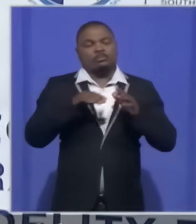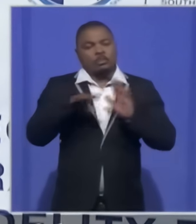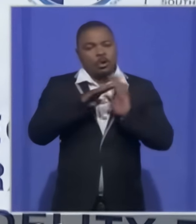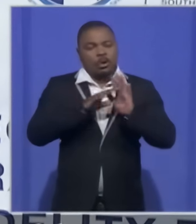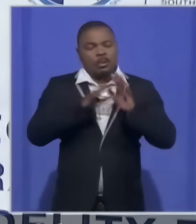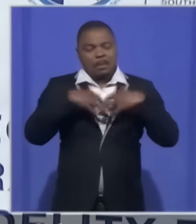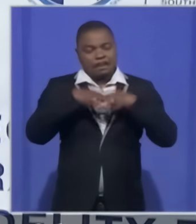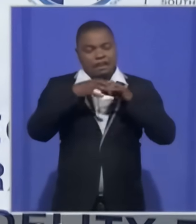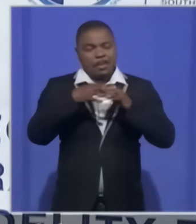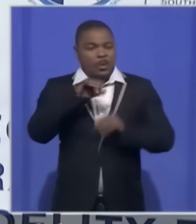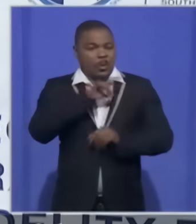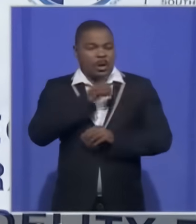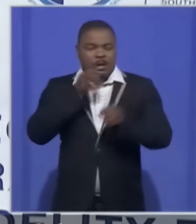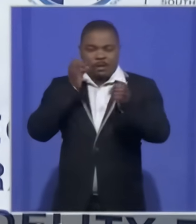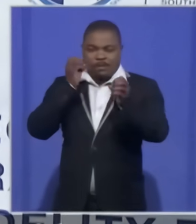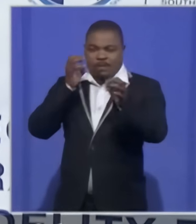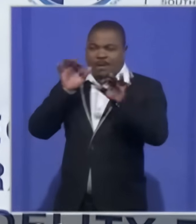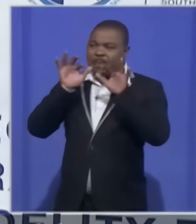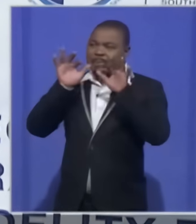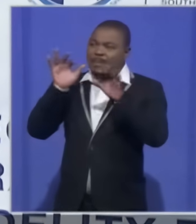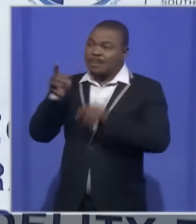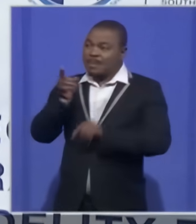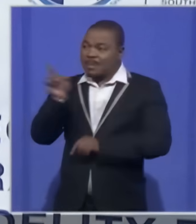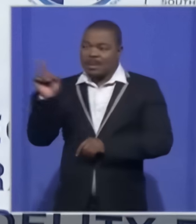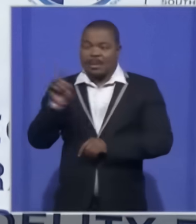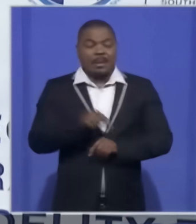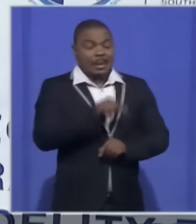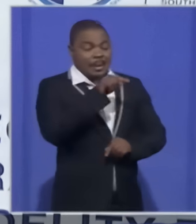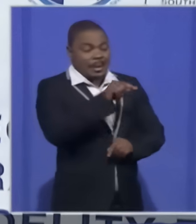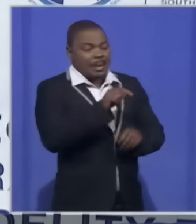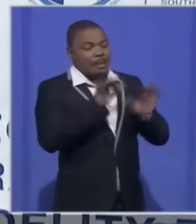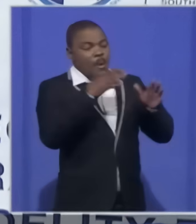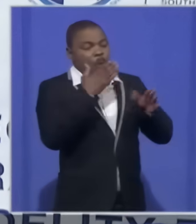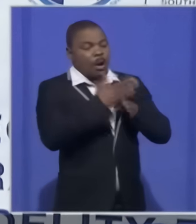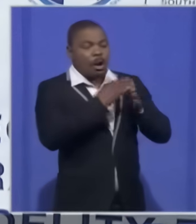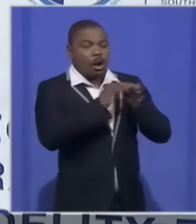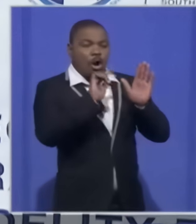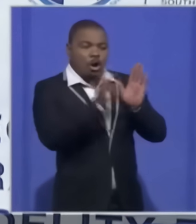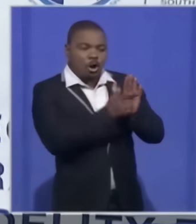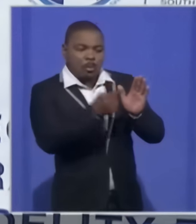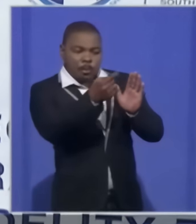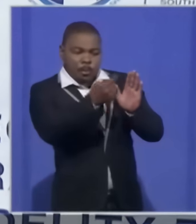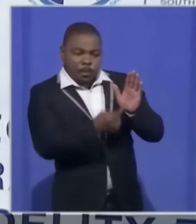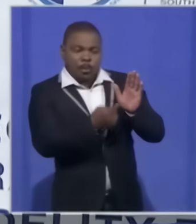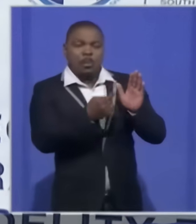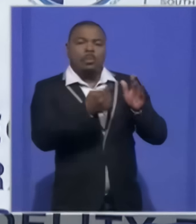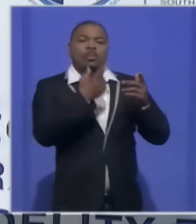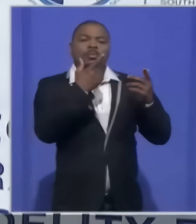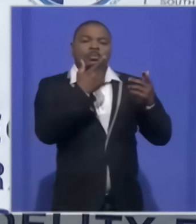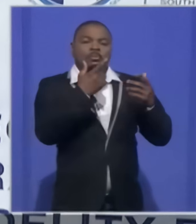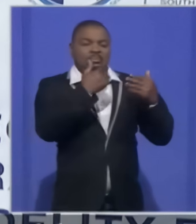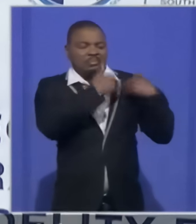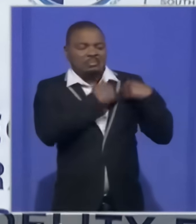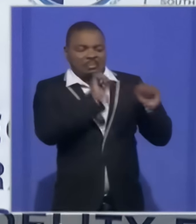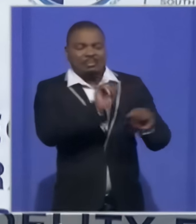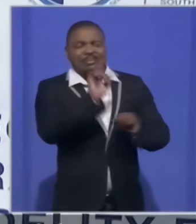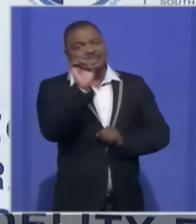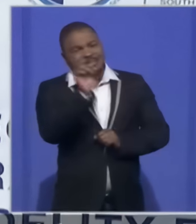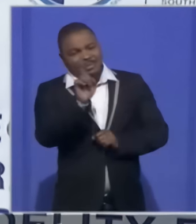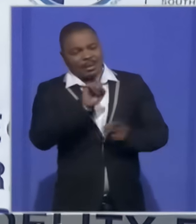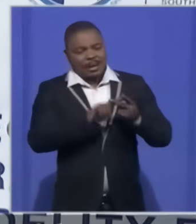bolella batho ka Legal Practitioners Fidelity Fund le seo e ba etsetsang sona kapa seo ka kgonang